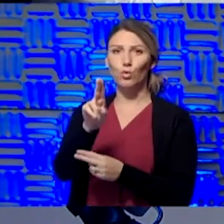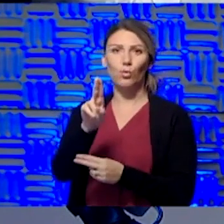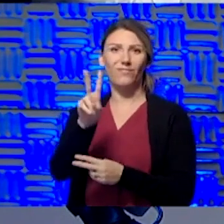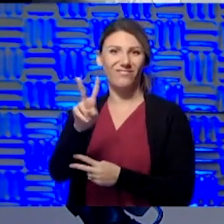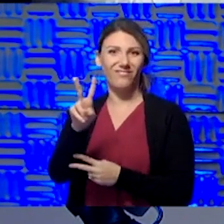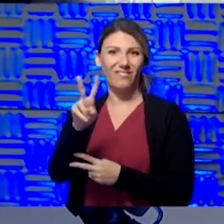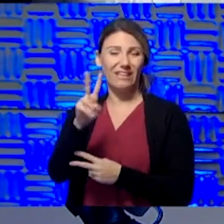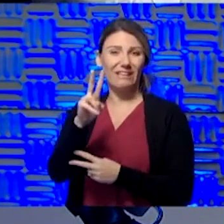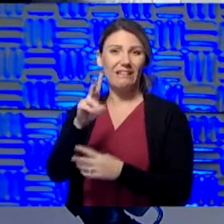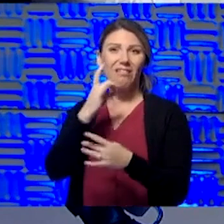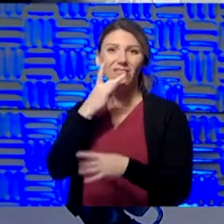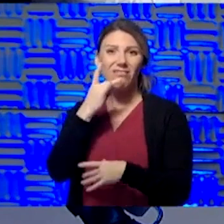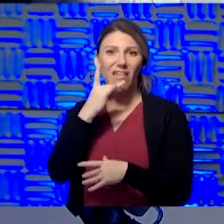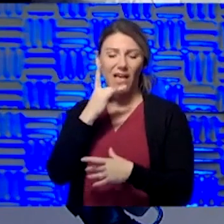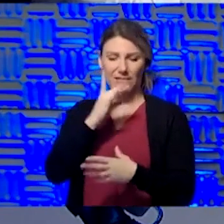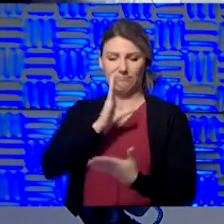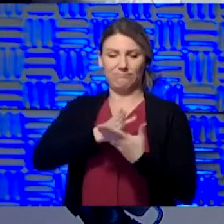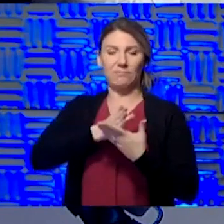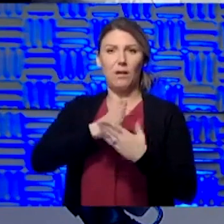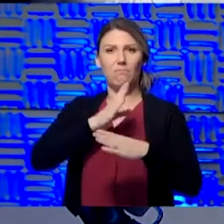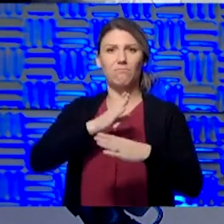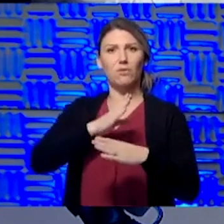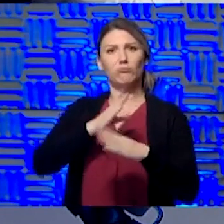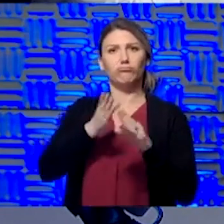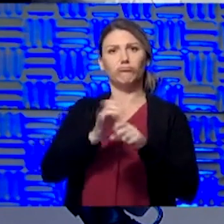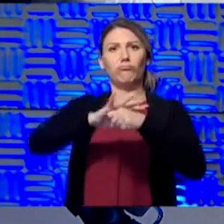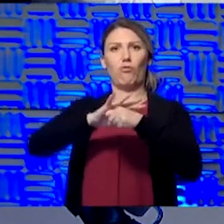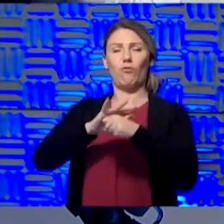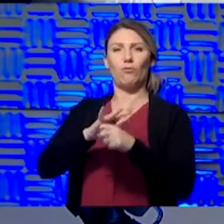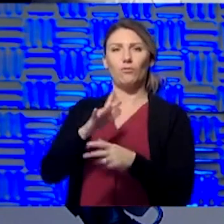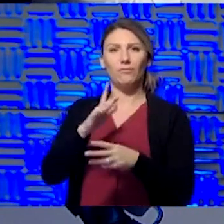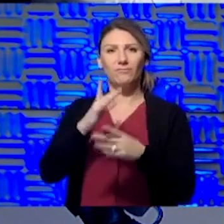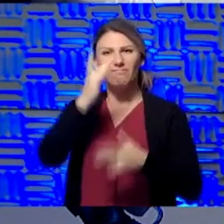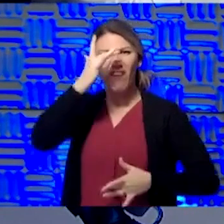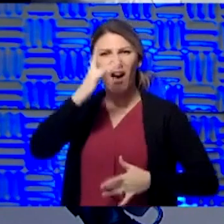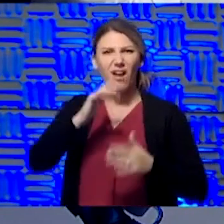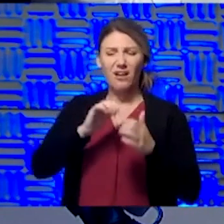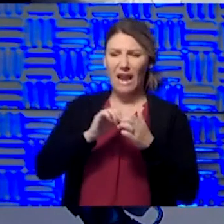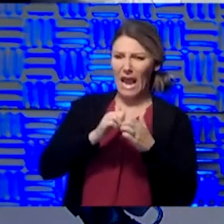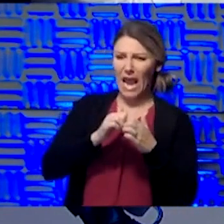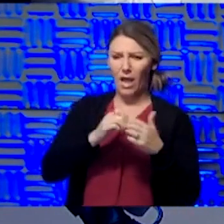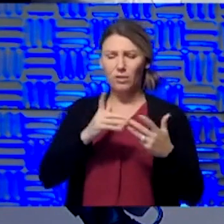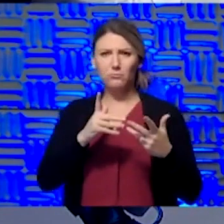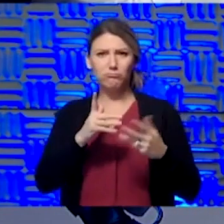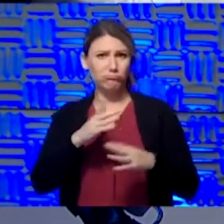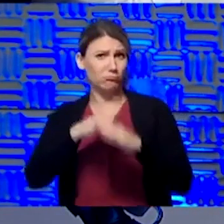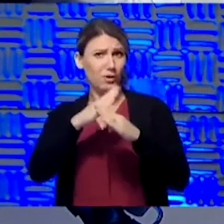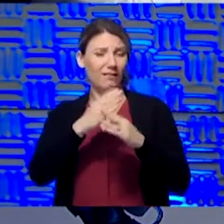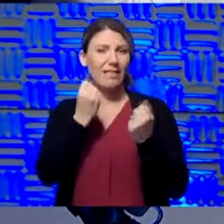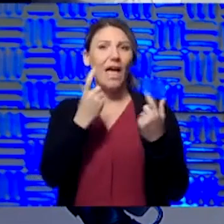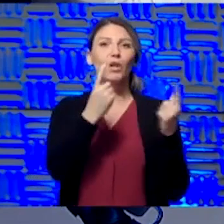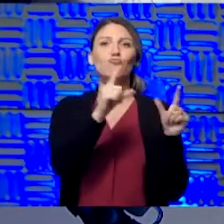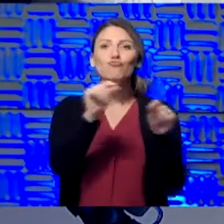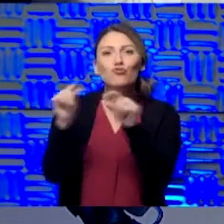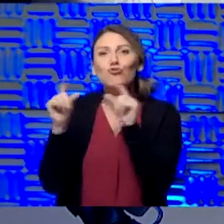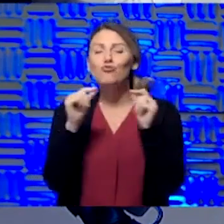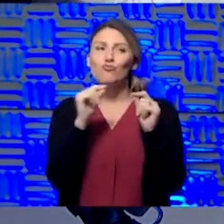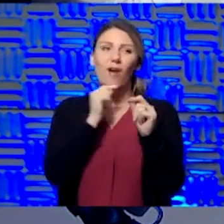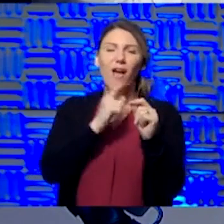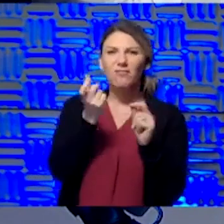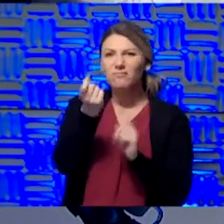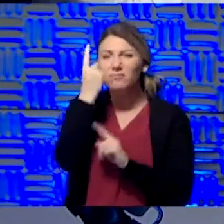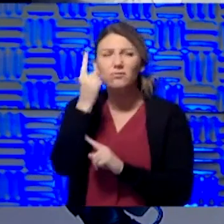stopping of the coronavirus? You bet. There's a lot of rumors out there about this, and I understand through different sources